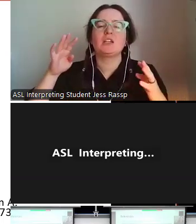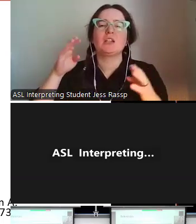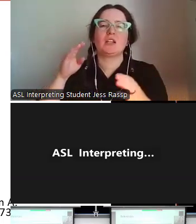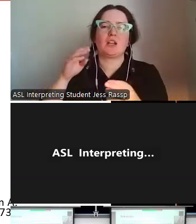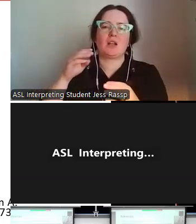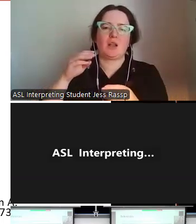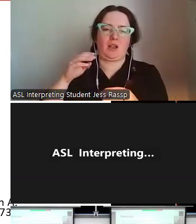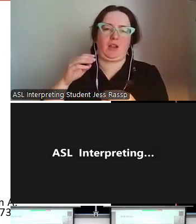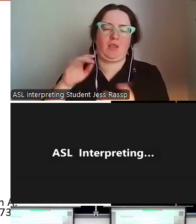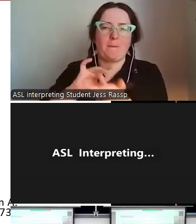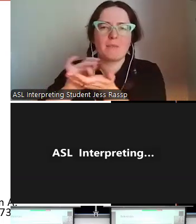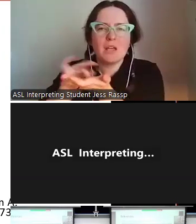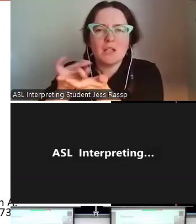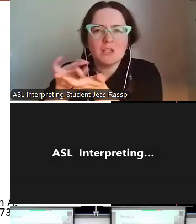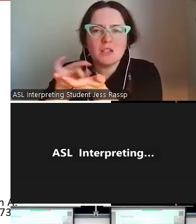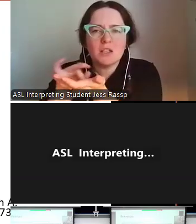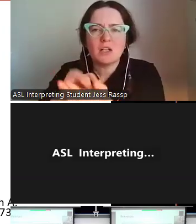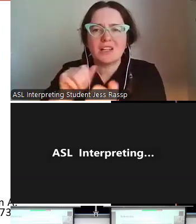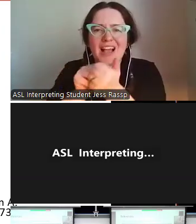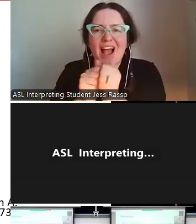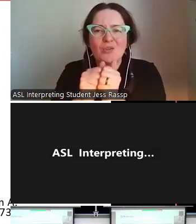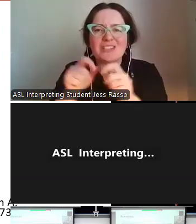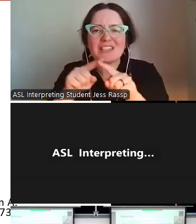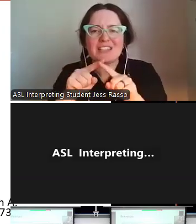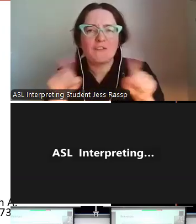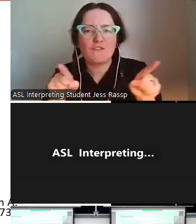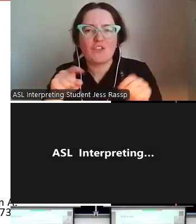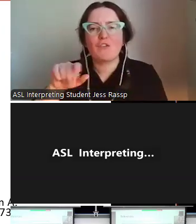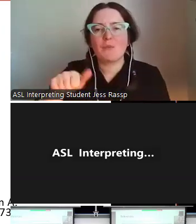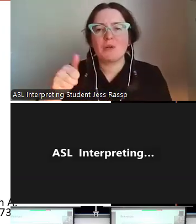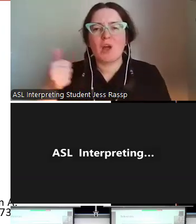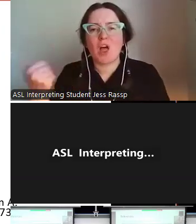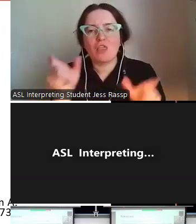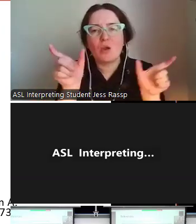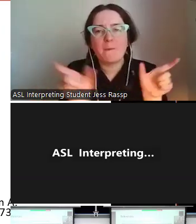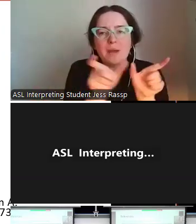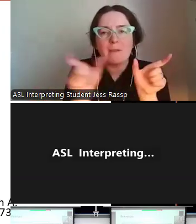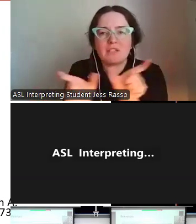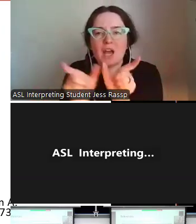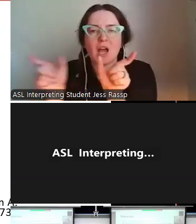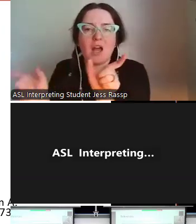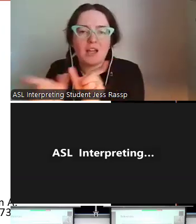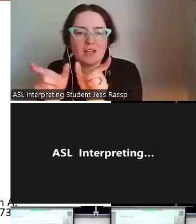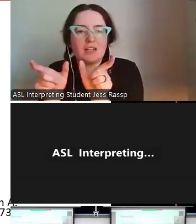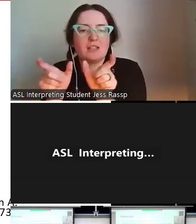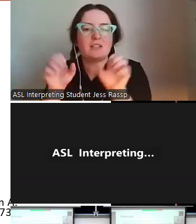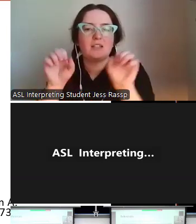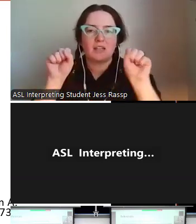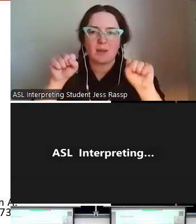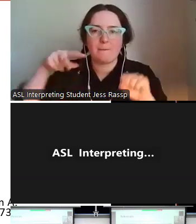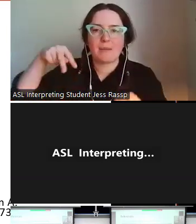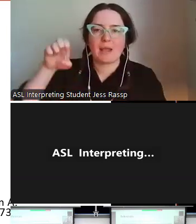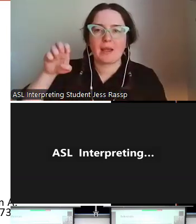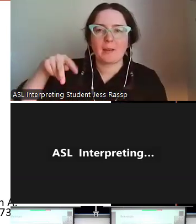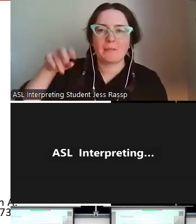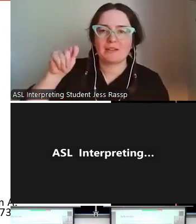why is it different from other peptides that are easily replicated in lab? Like, why is it so hard to